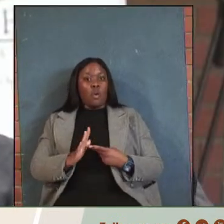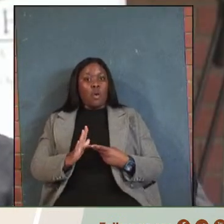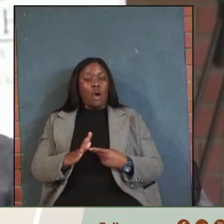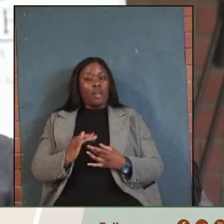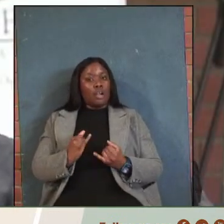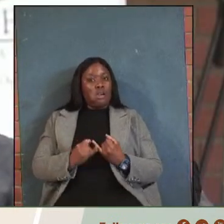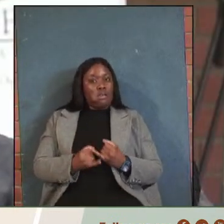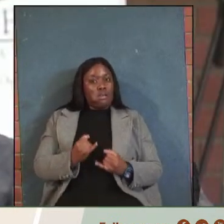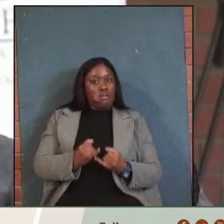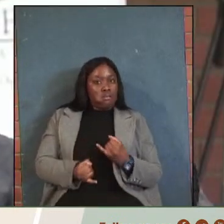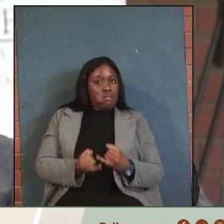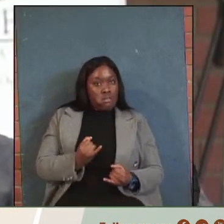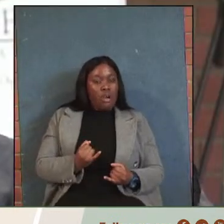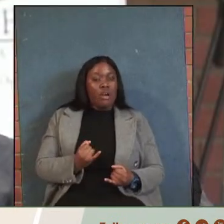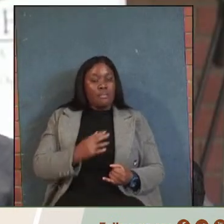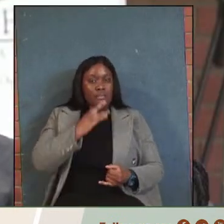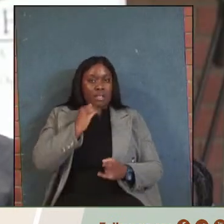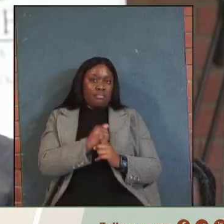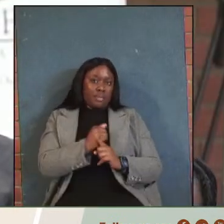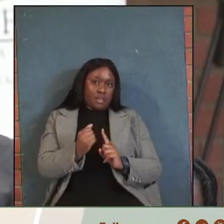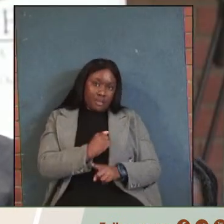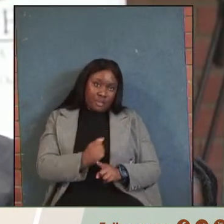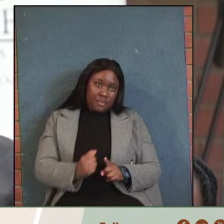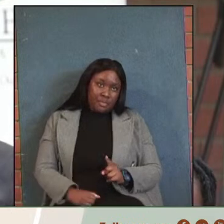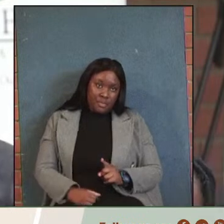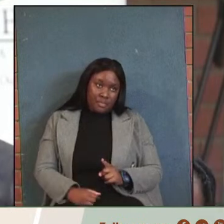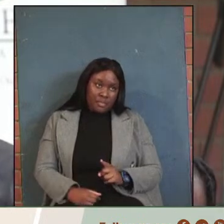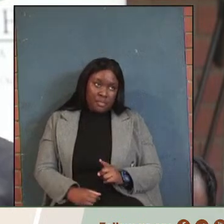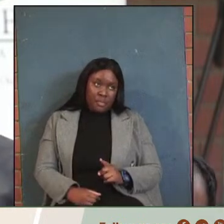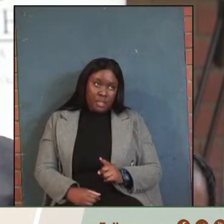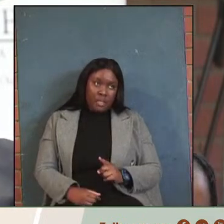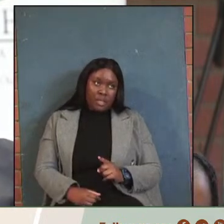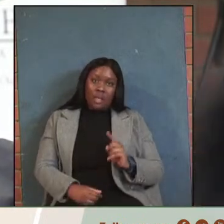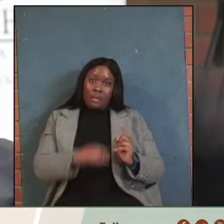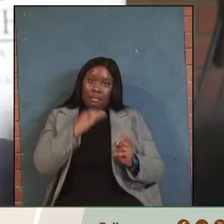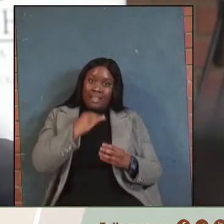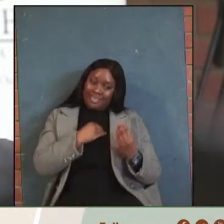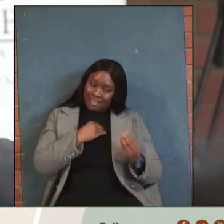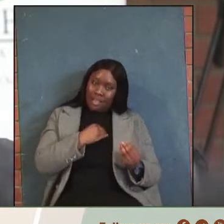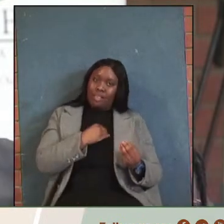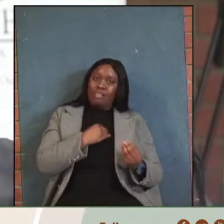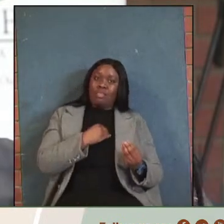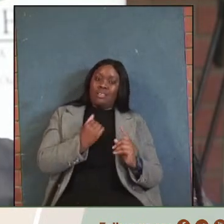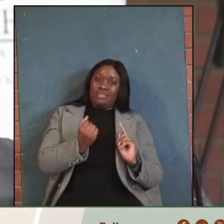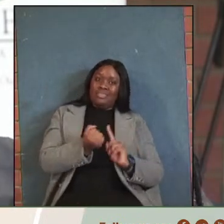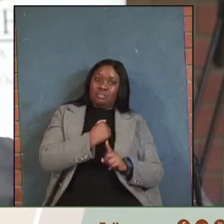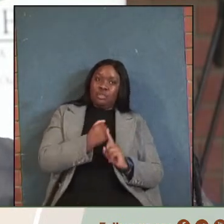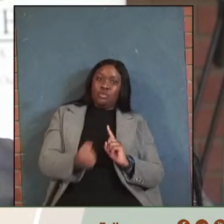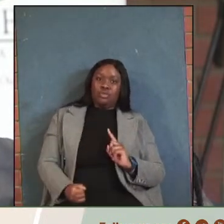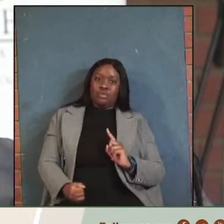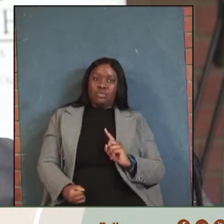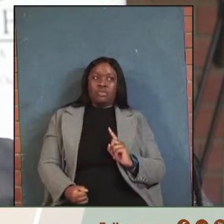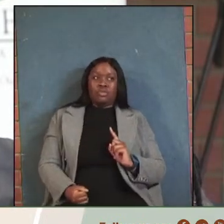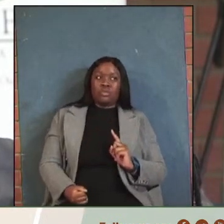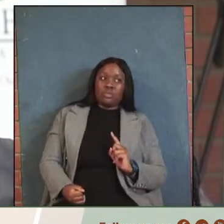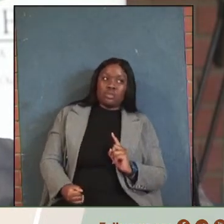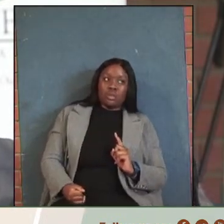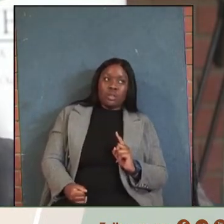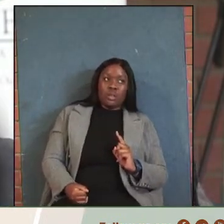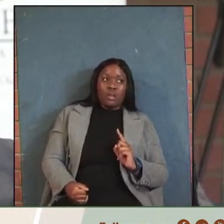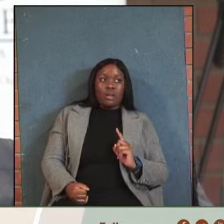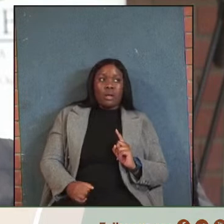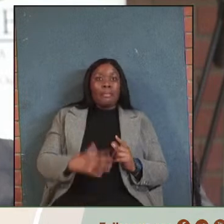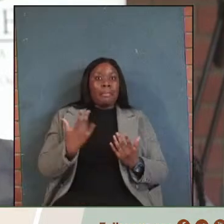in sexual abuse and includes any behavior towards the child for sexual stimulation. The type of abuse is characterized by